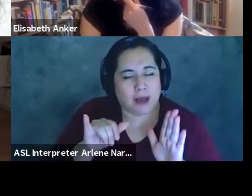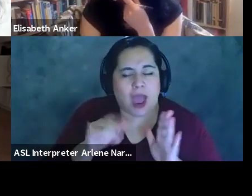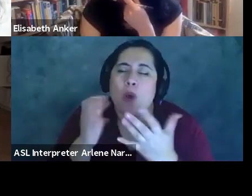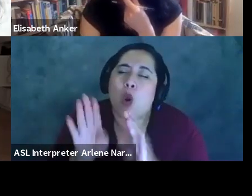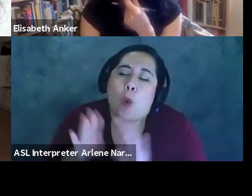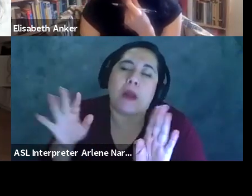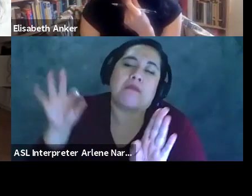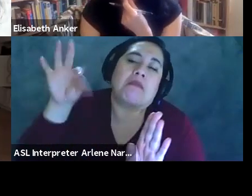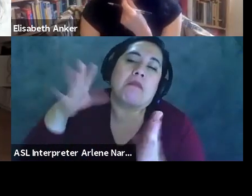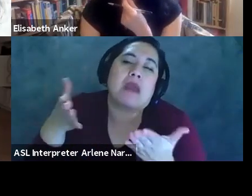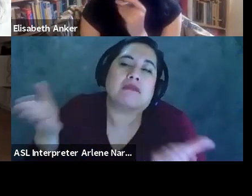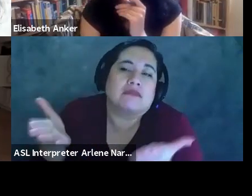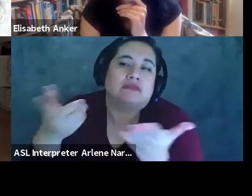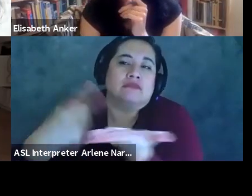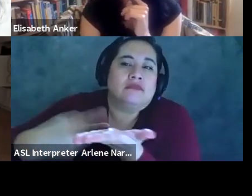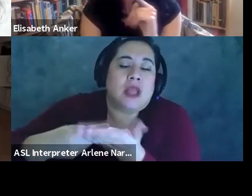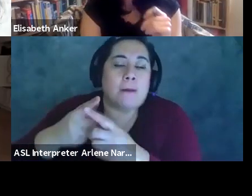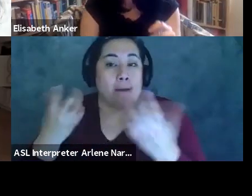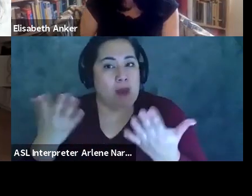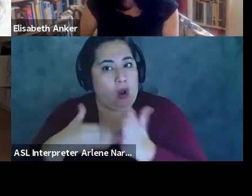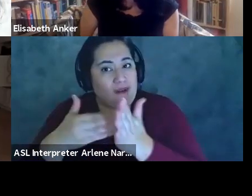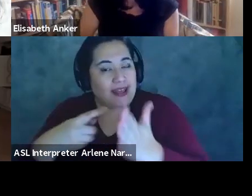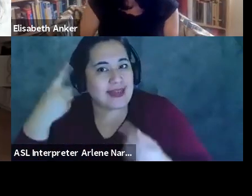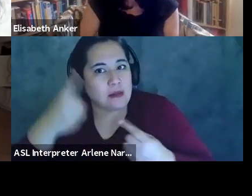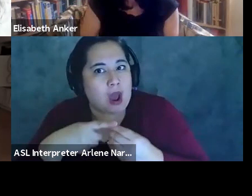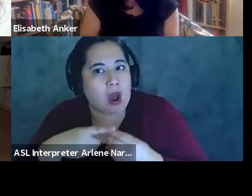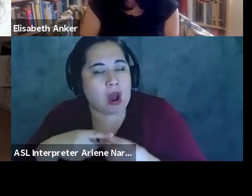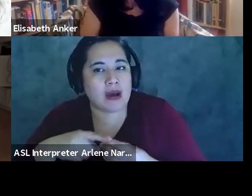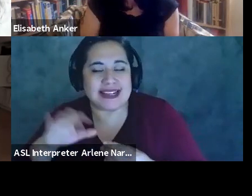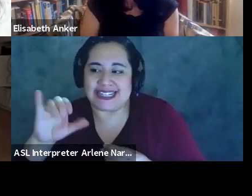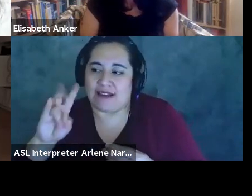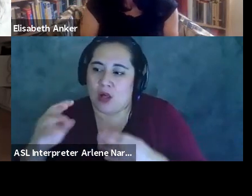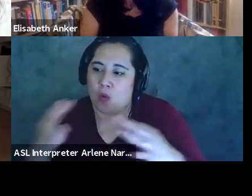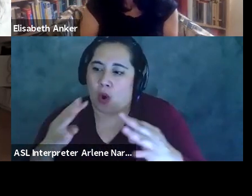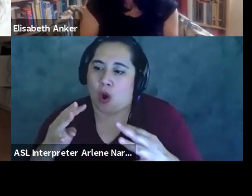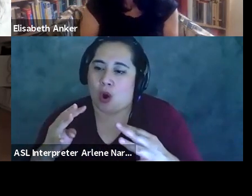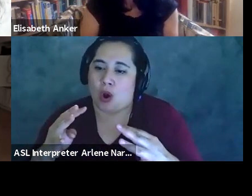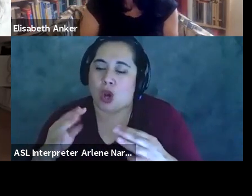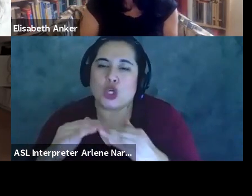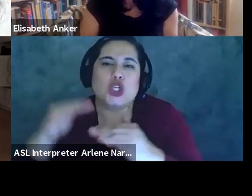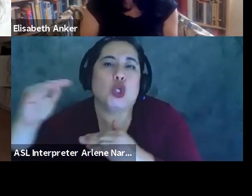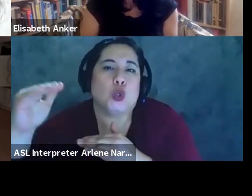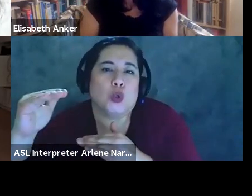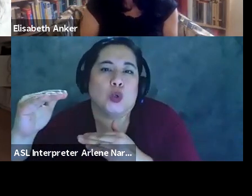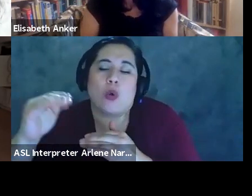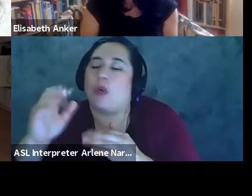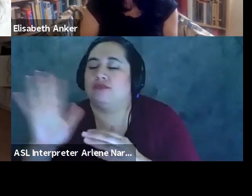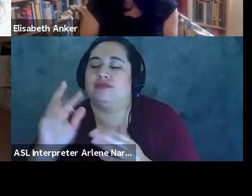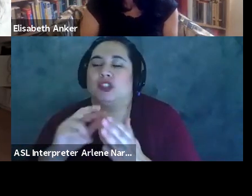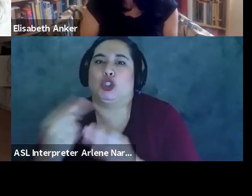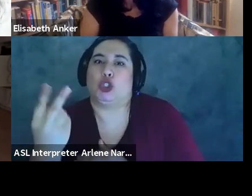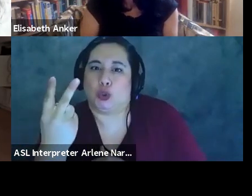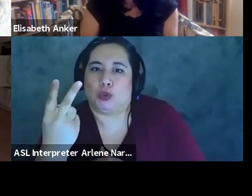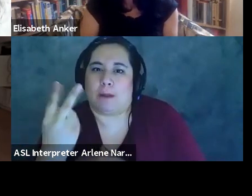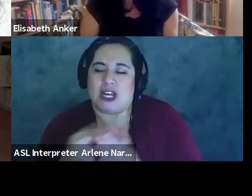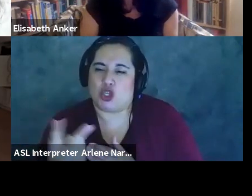as a provocation. We often perhaps think of civil war as two, and by that I mean two competing entities. But I wonder